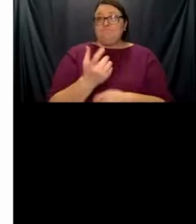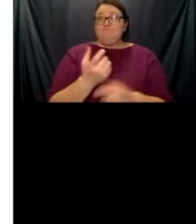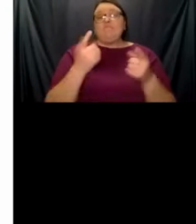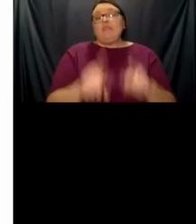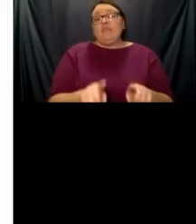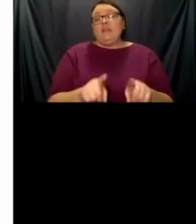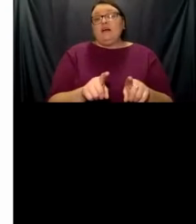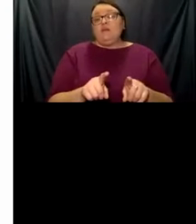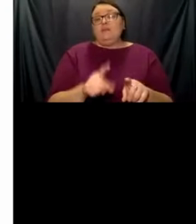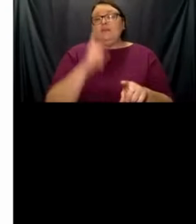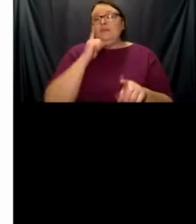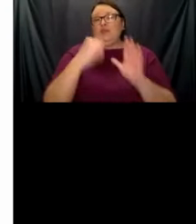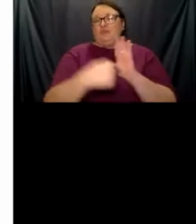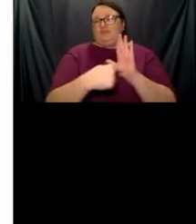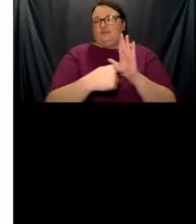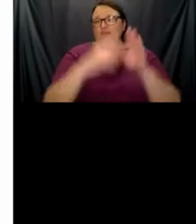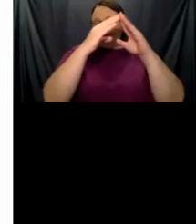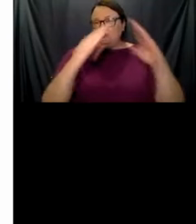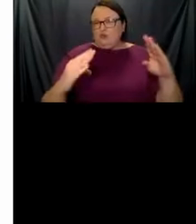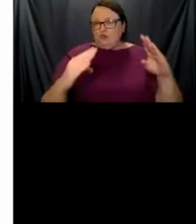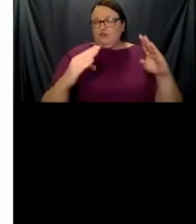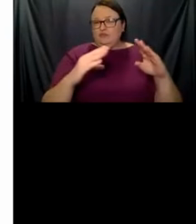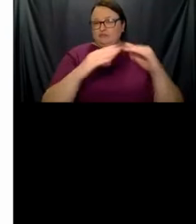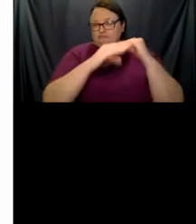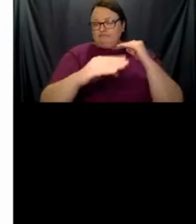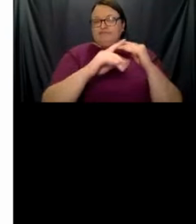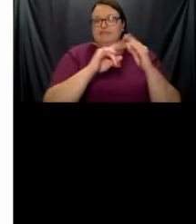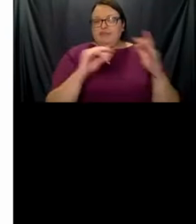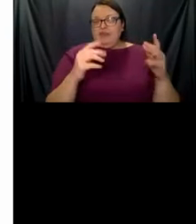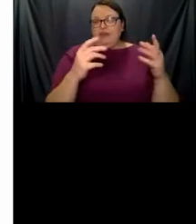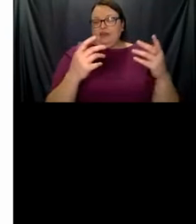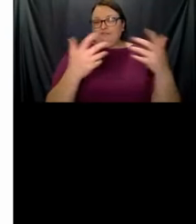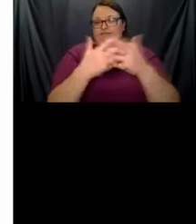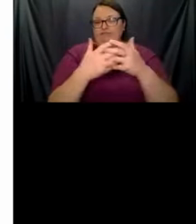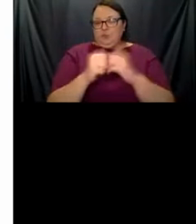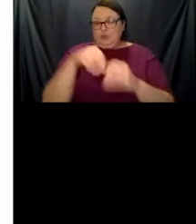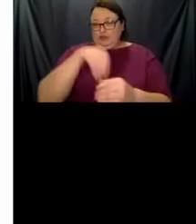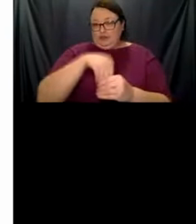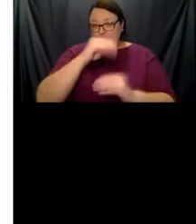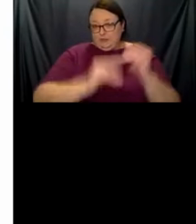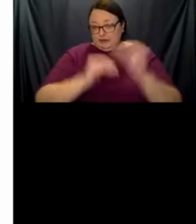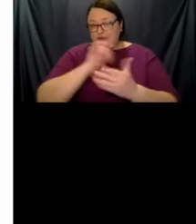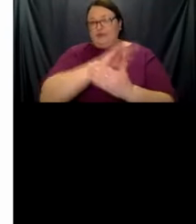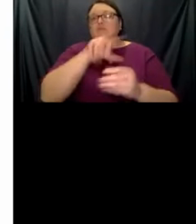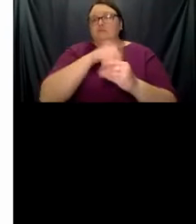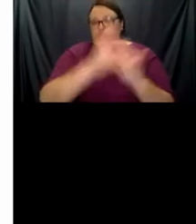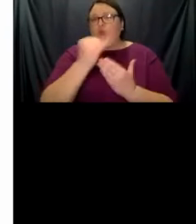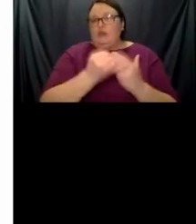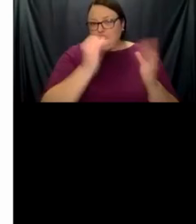accomplished, for instance, for the roof that intersected with the interior of the building, that was a part of the project